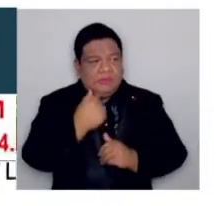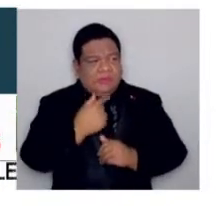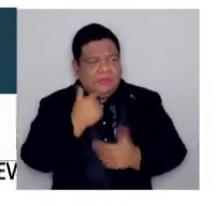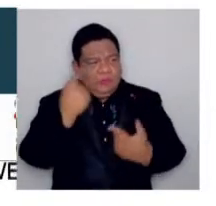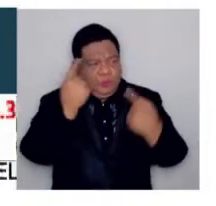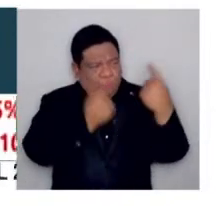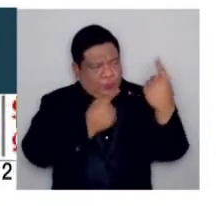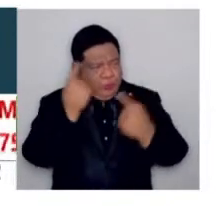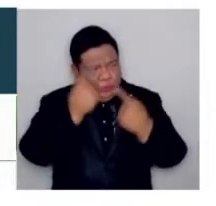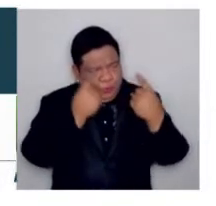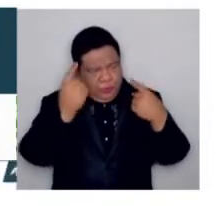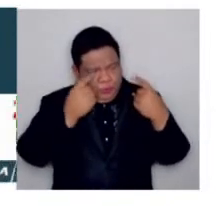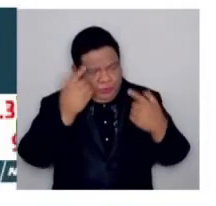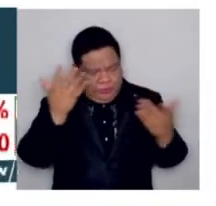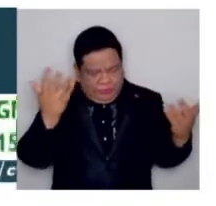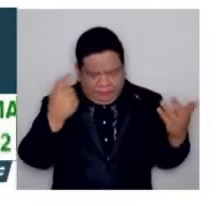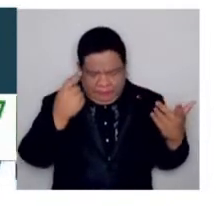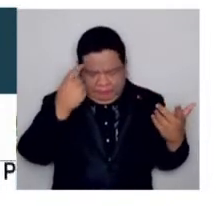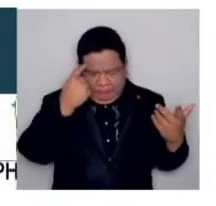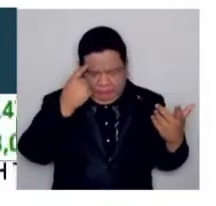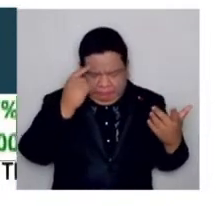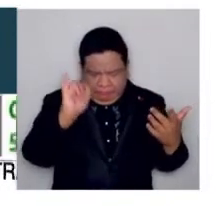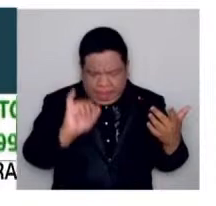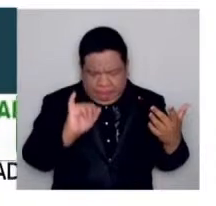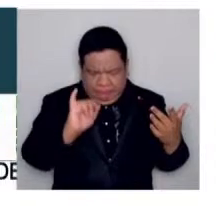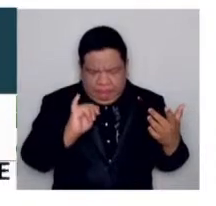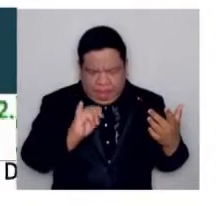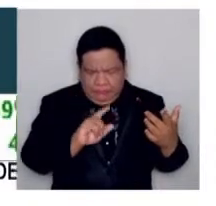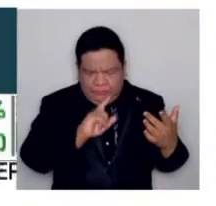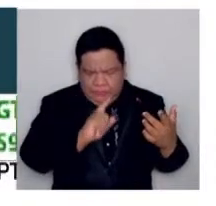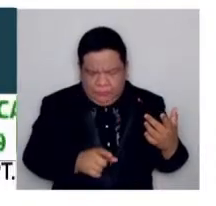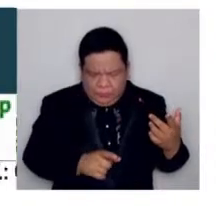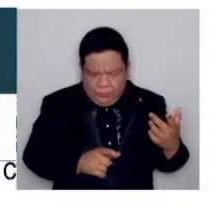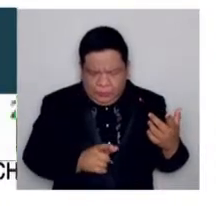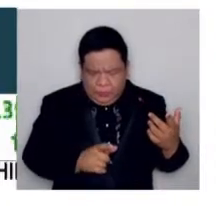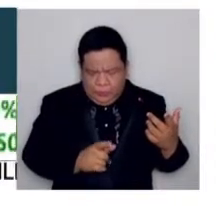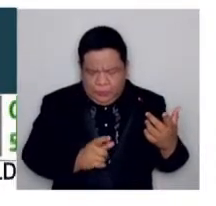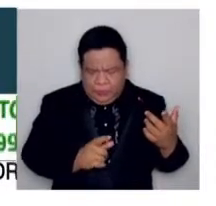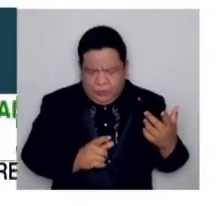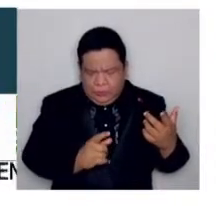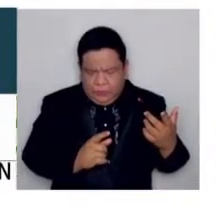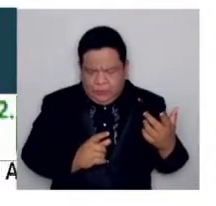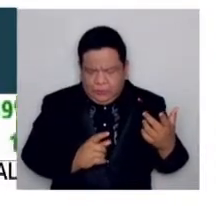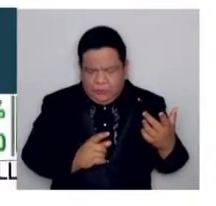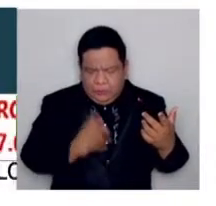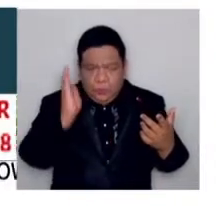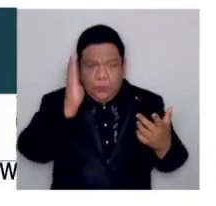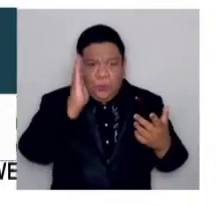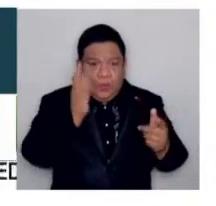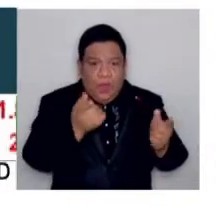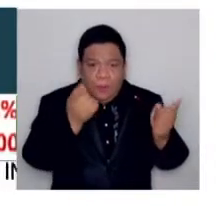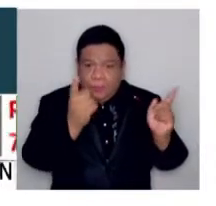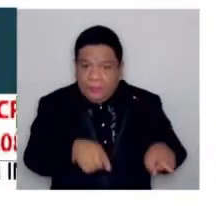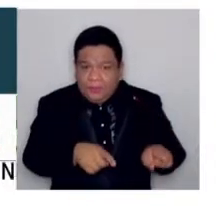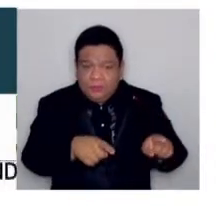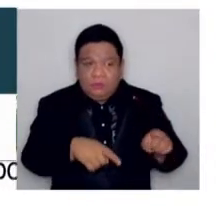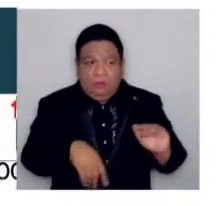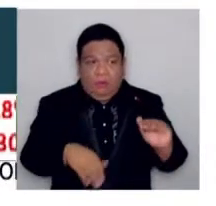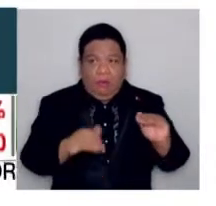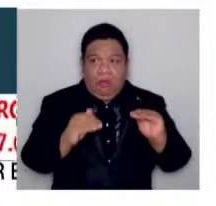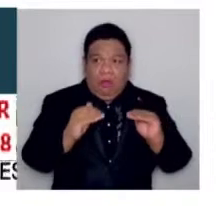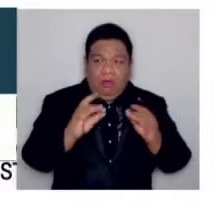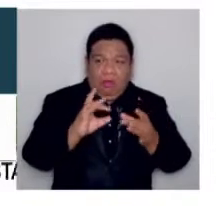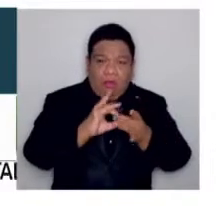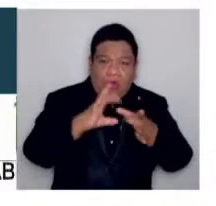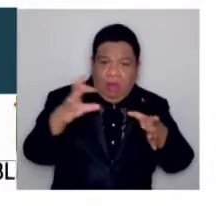concerns already because it's really going to widen the gap, the disconnect